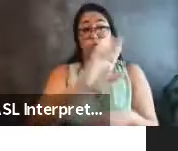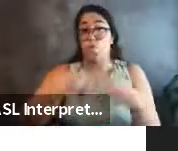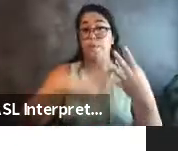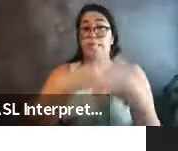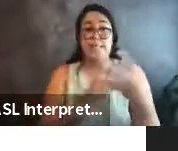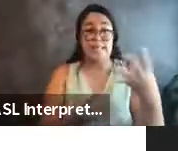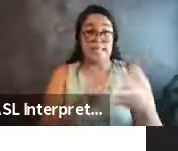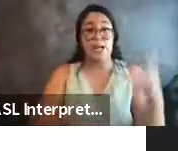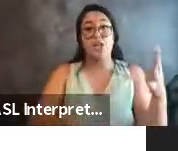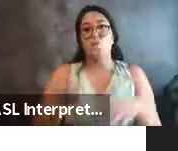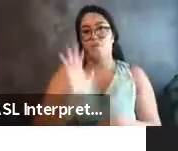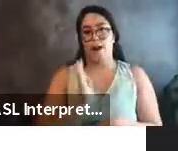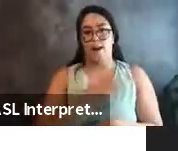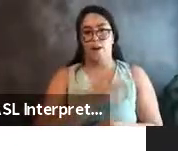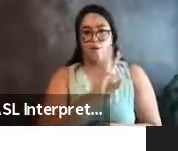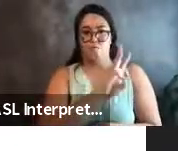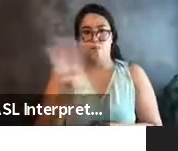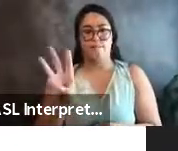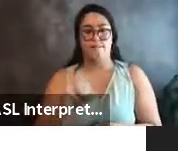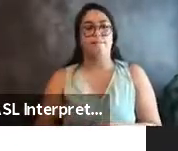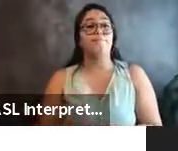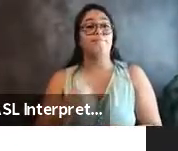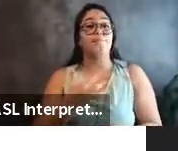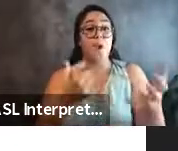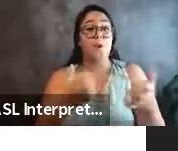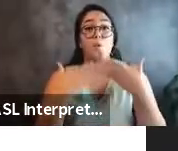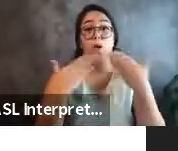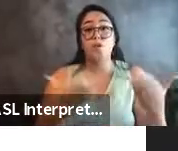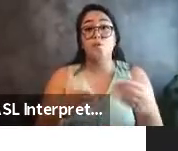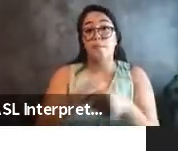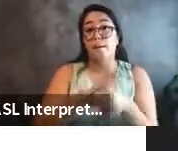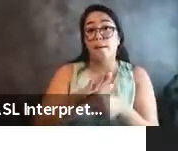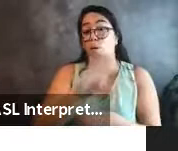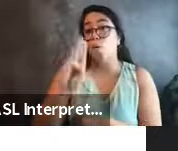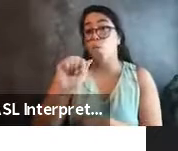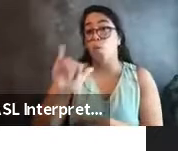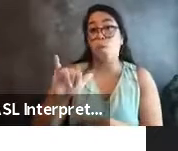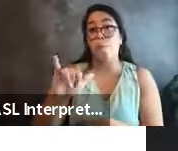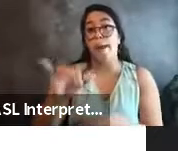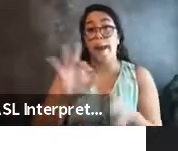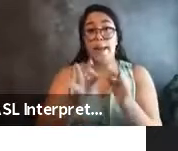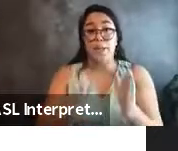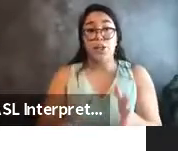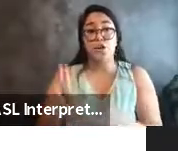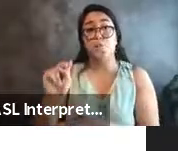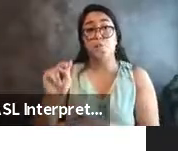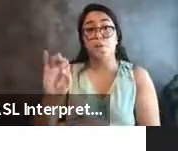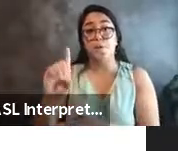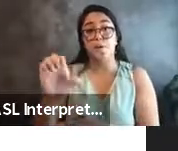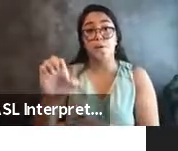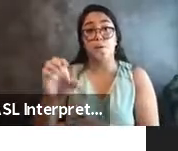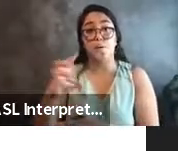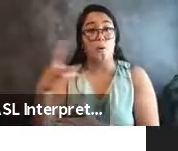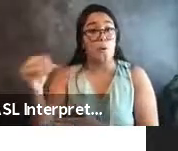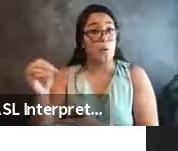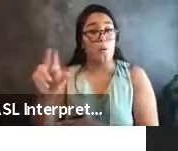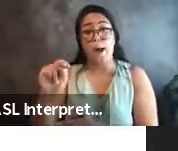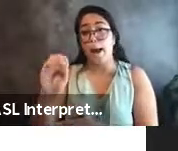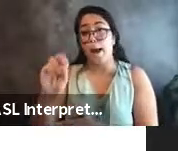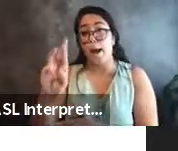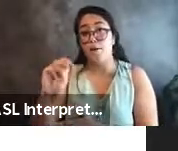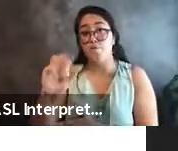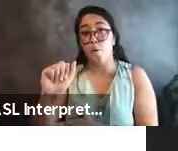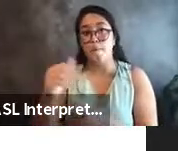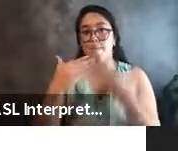I wanted to thank our Bay Area ASL interpreters, Nicole Watson and Norma Sanchez who are interpreting now.